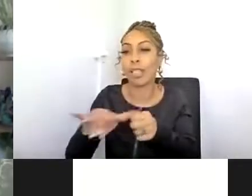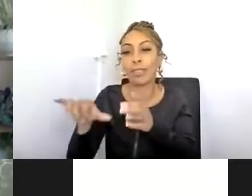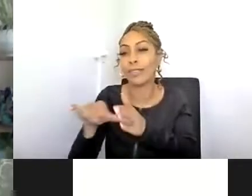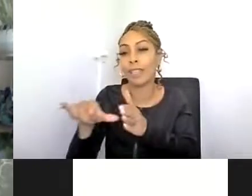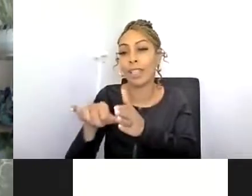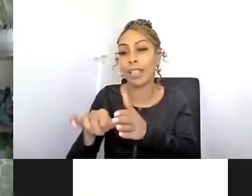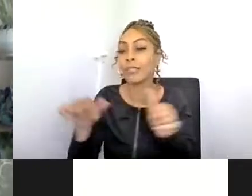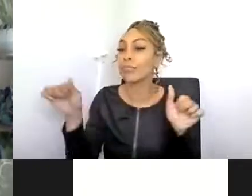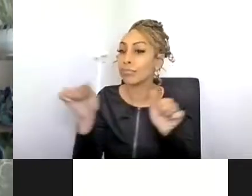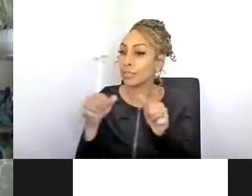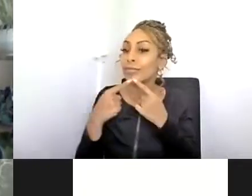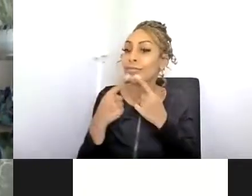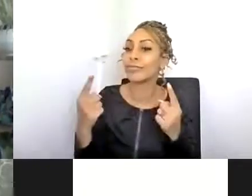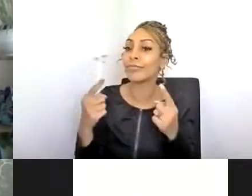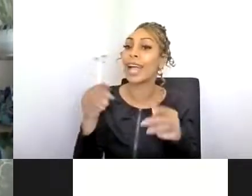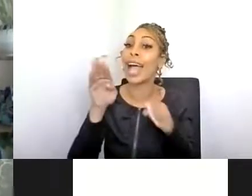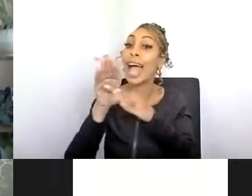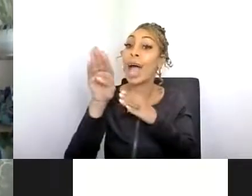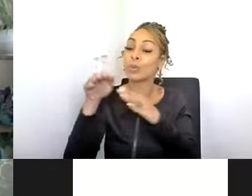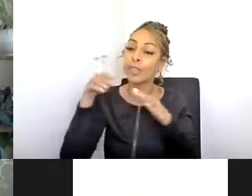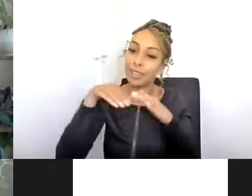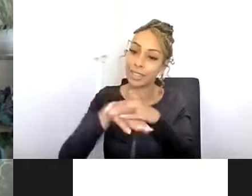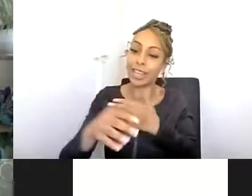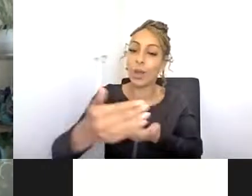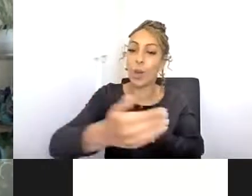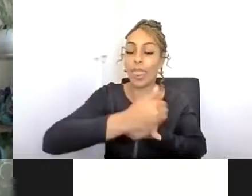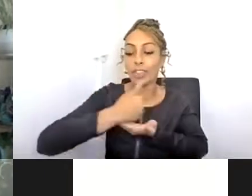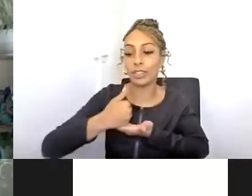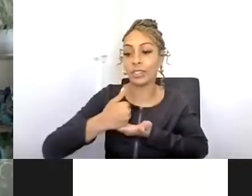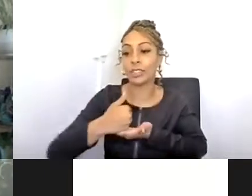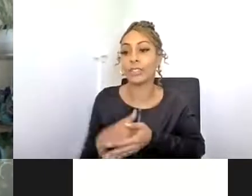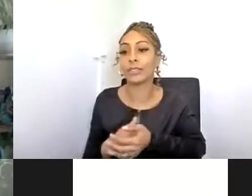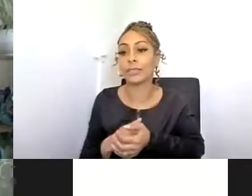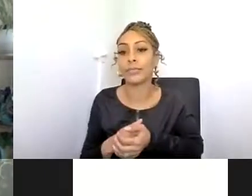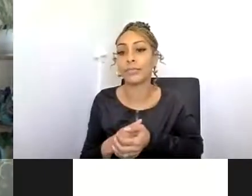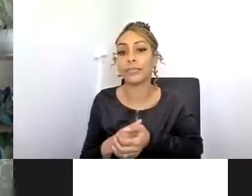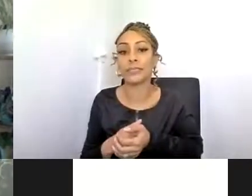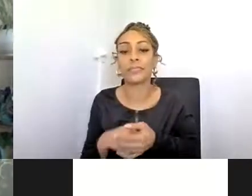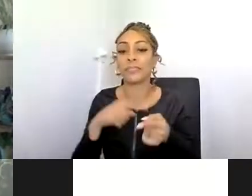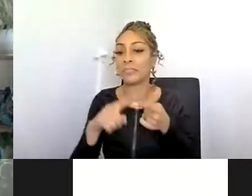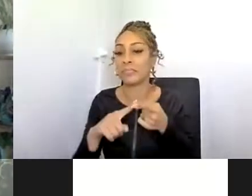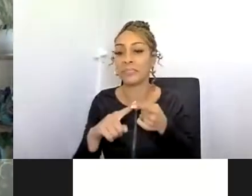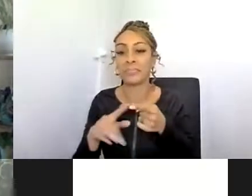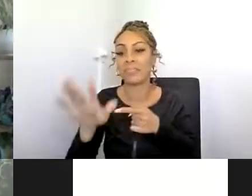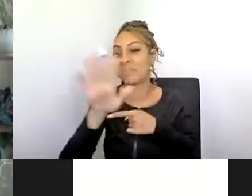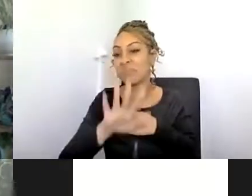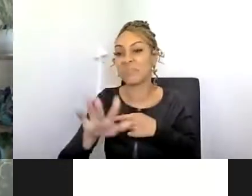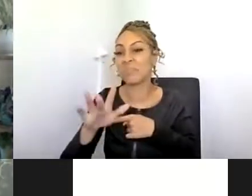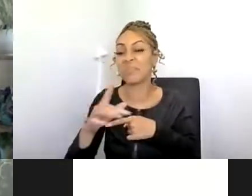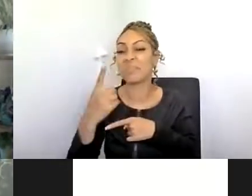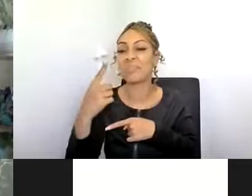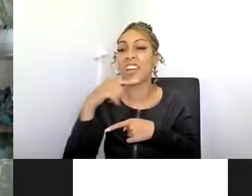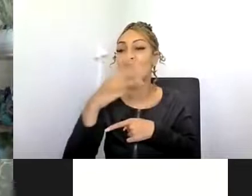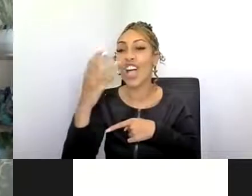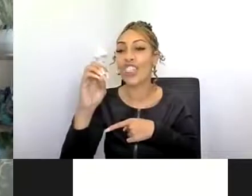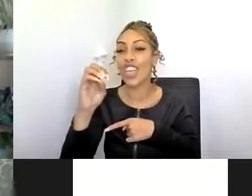Just to briefly tell you about the Outside In collection. The Outside In collection is made up of approximately 130